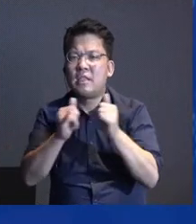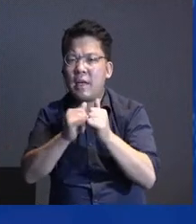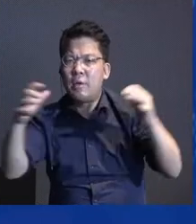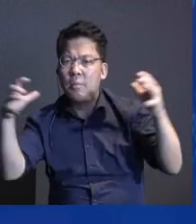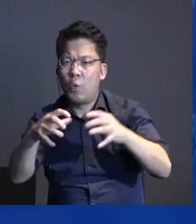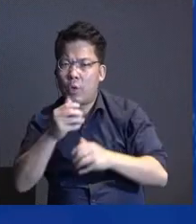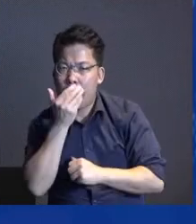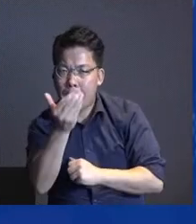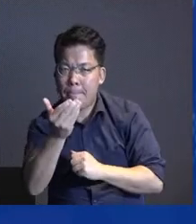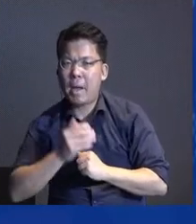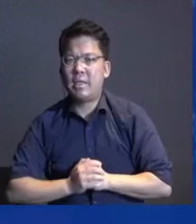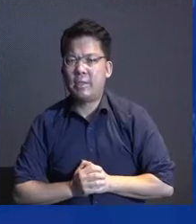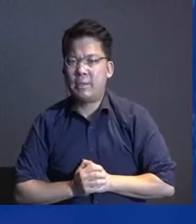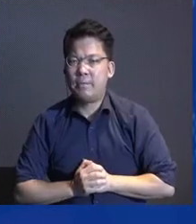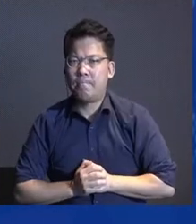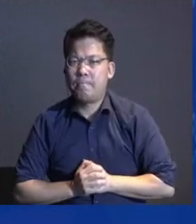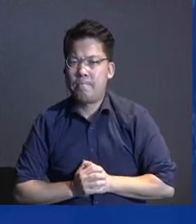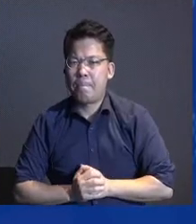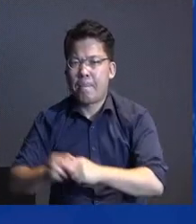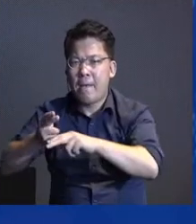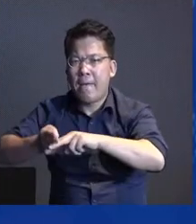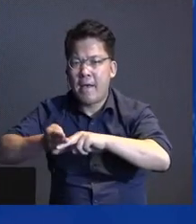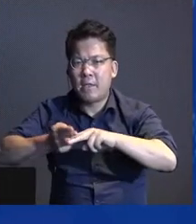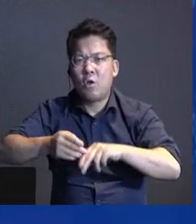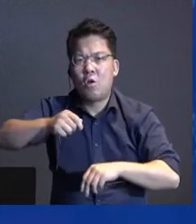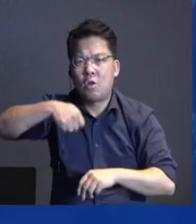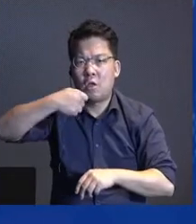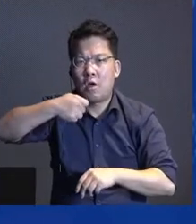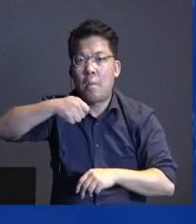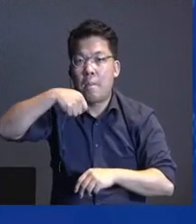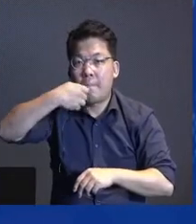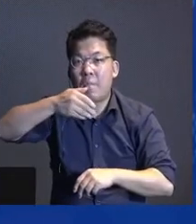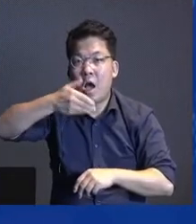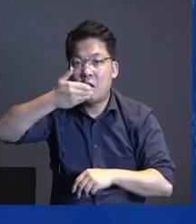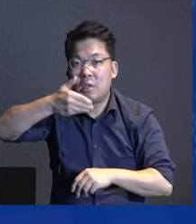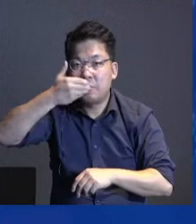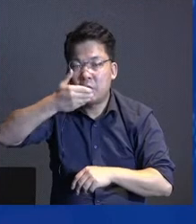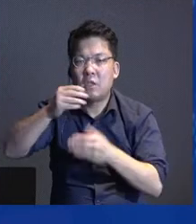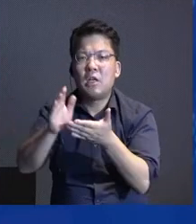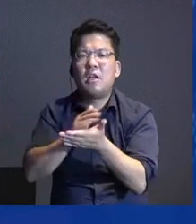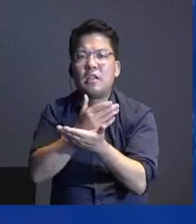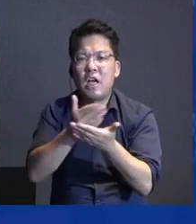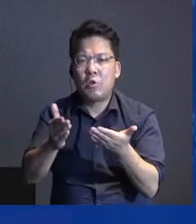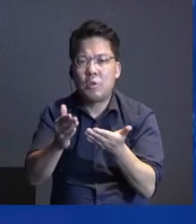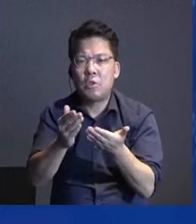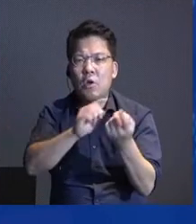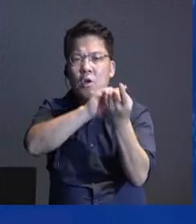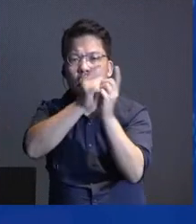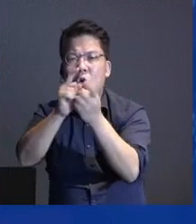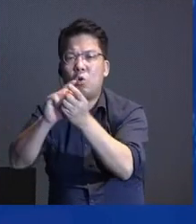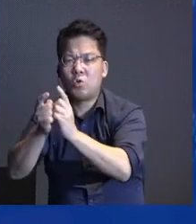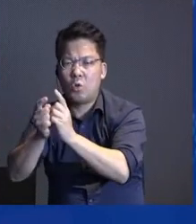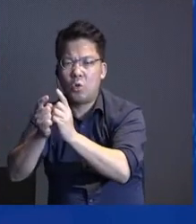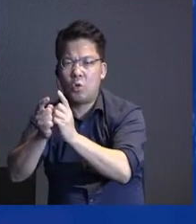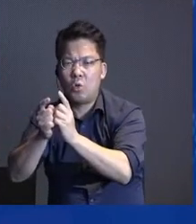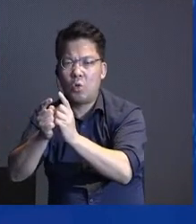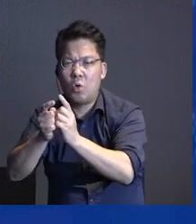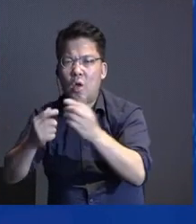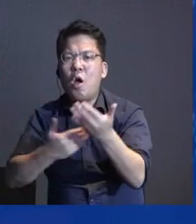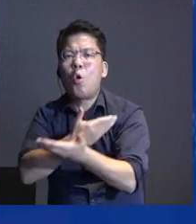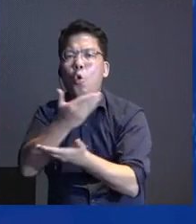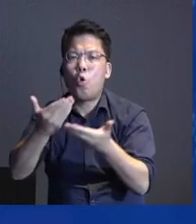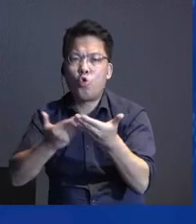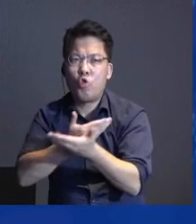also see a discussion and exchange among a group about kind of